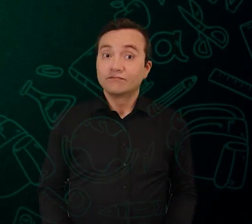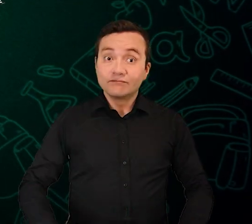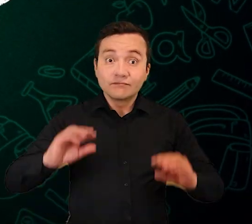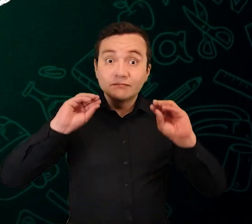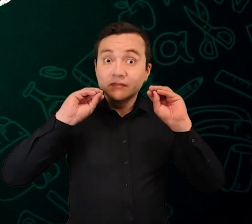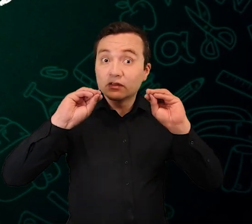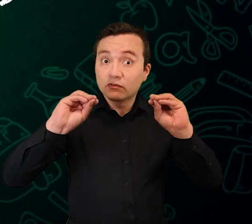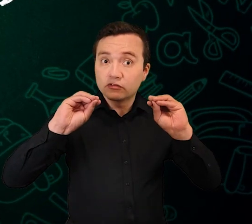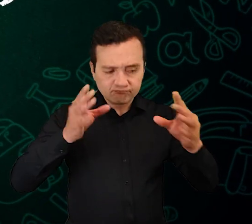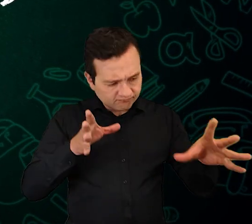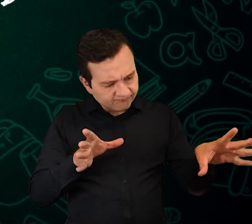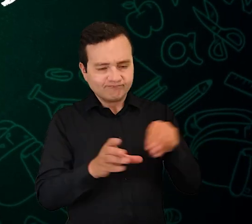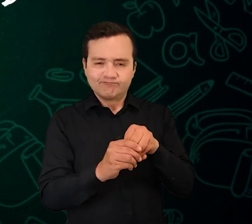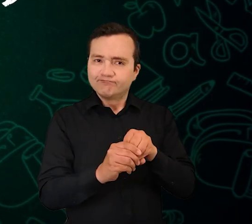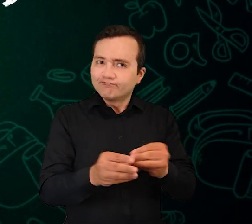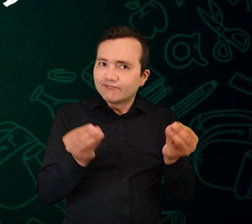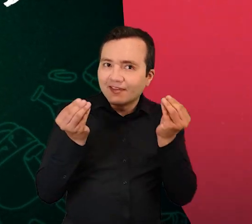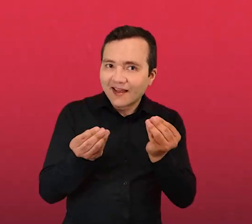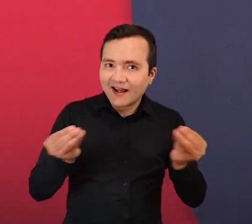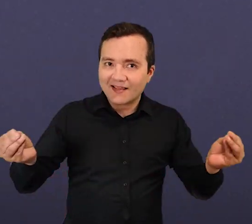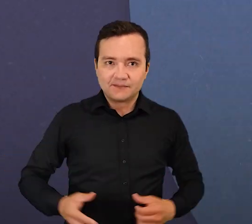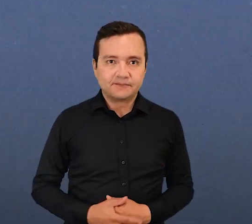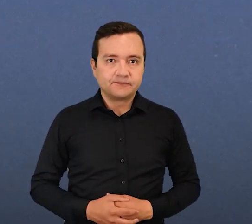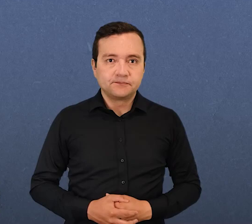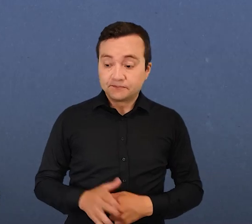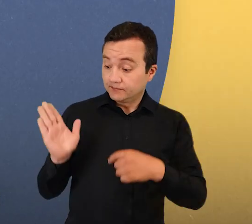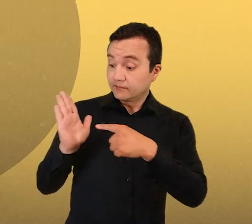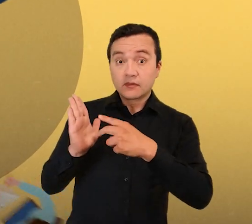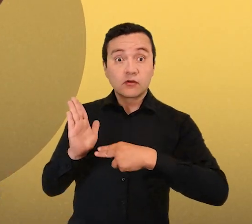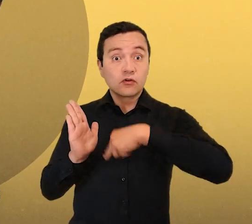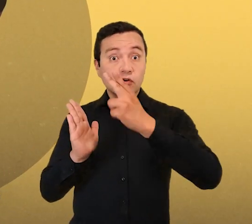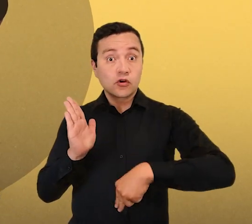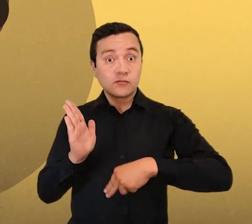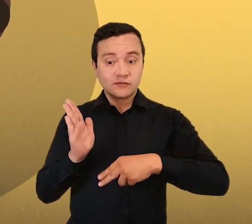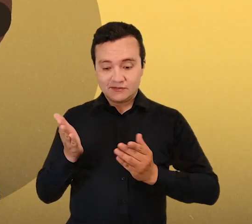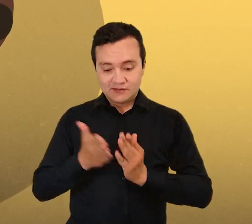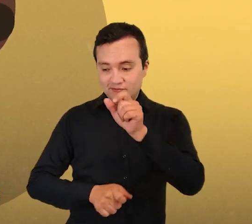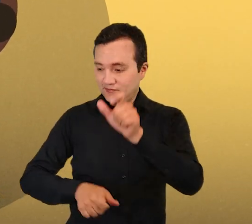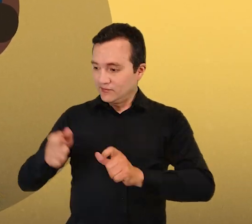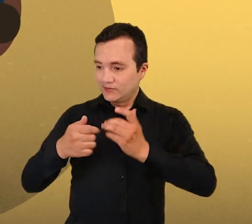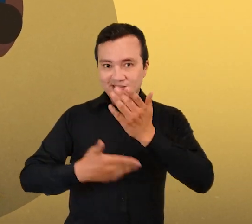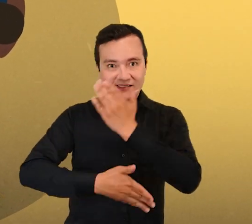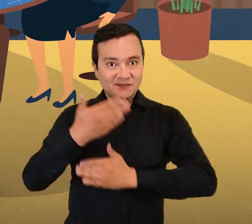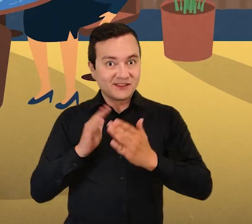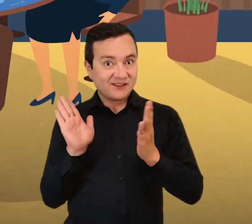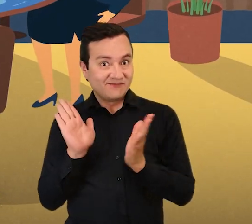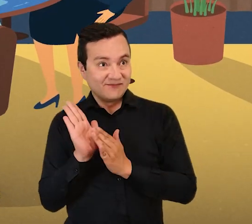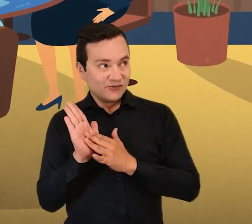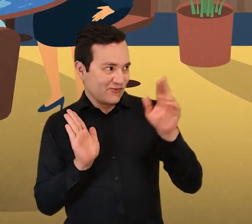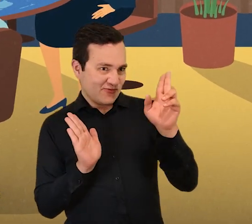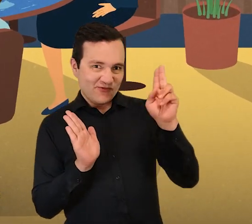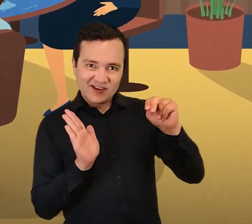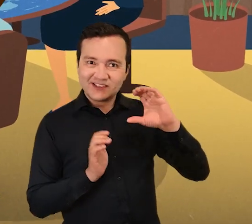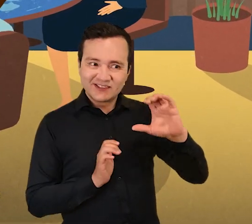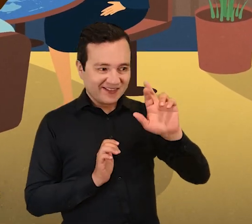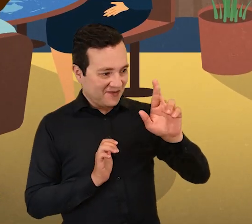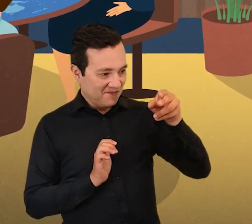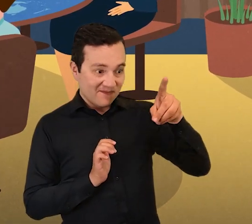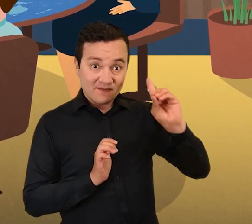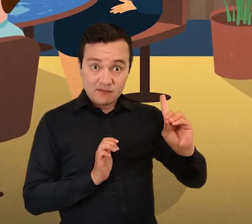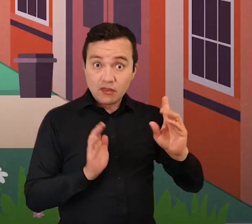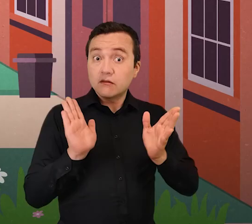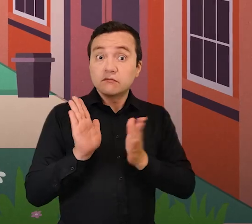for inclusive quality education. The United Nations Convention on the Rights of Persons with